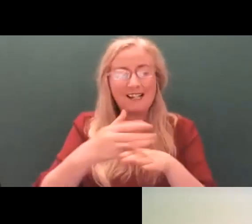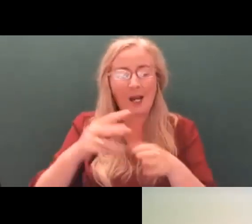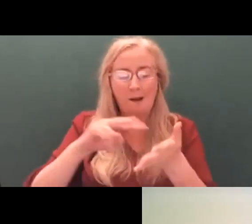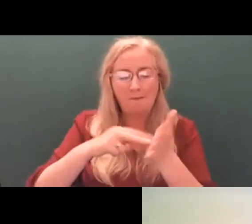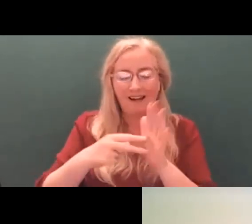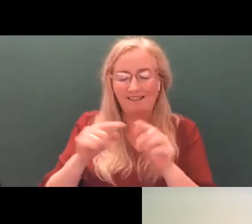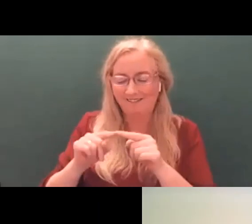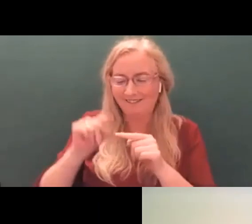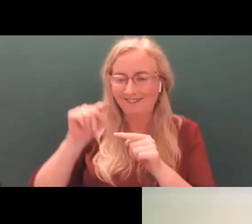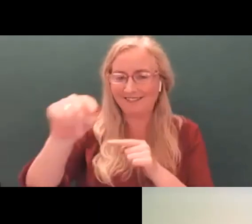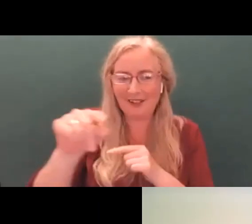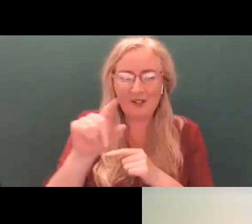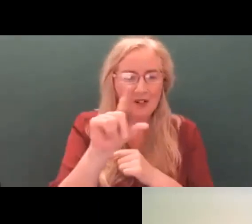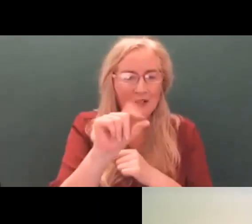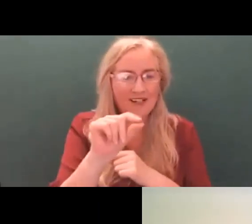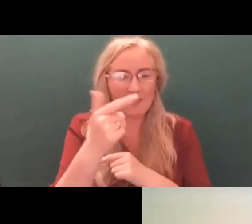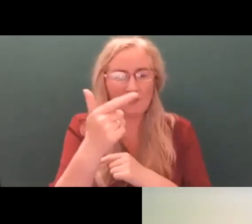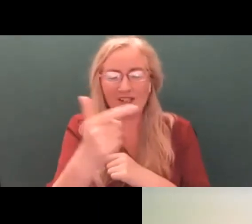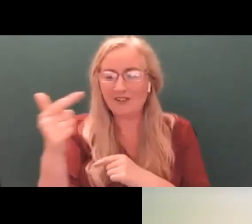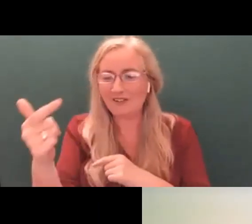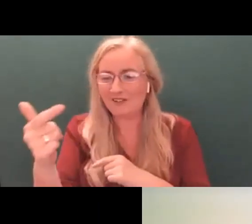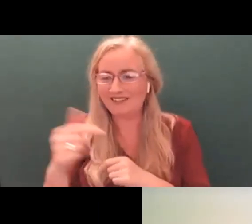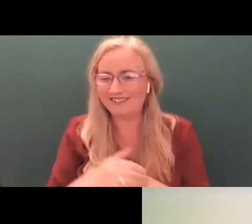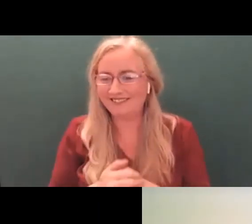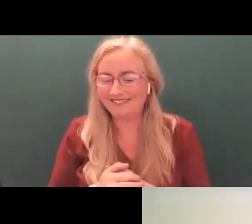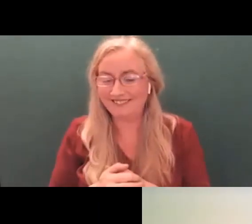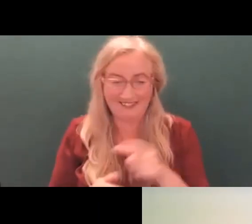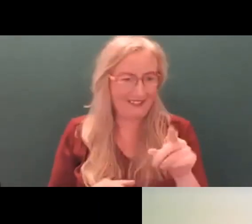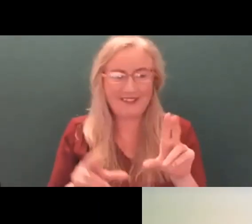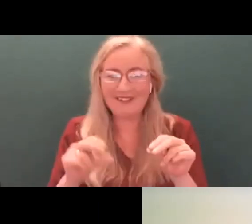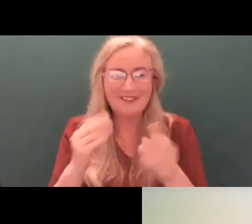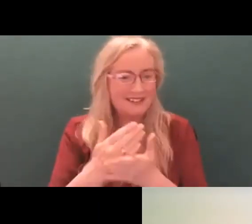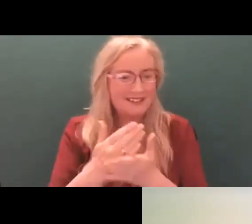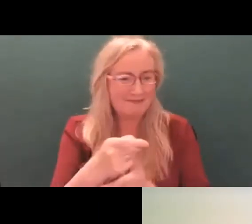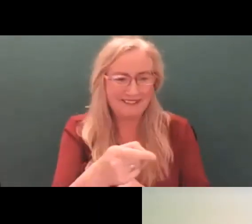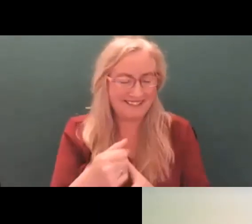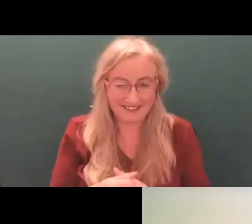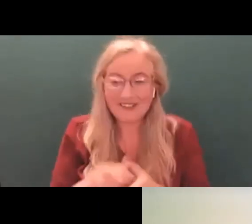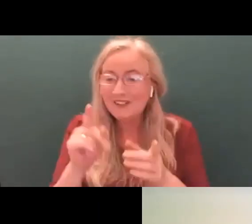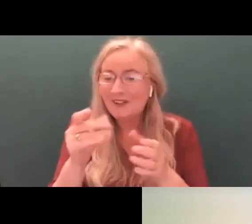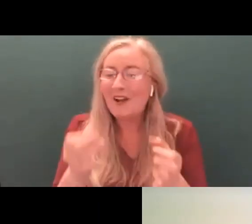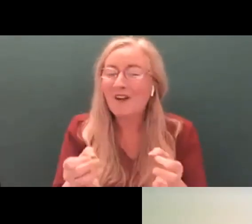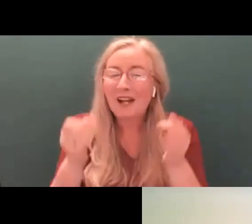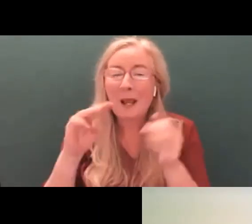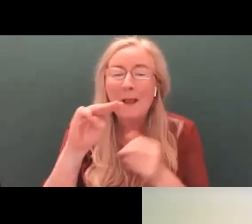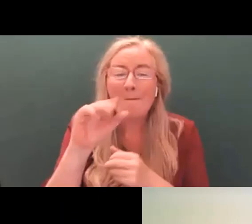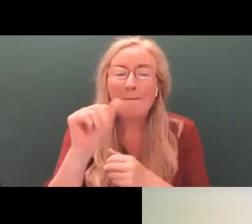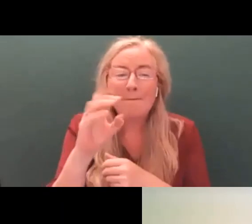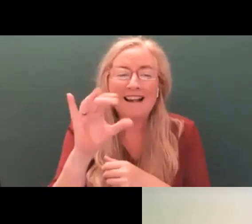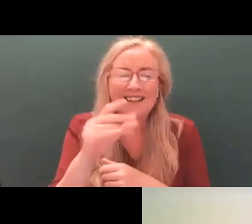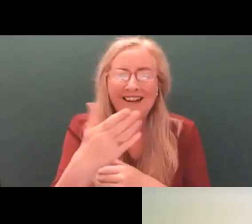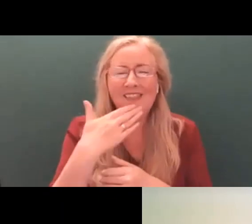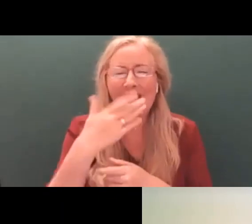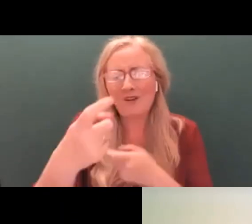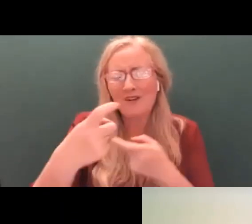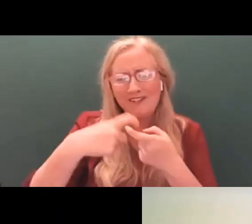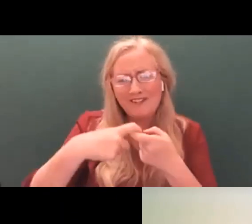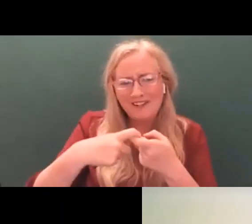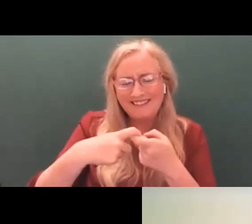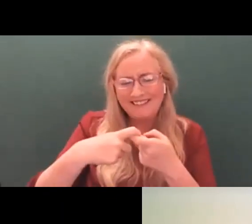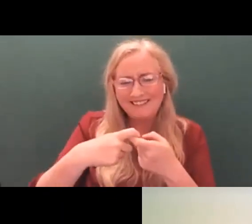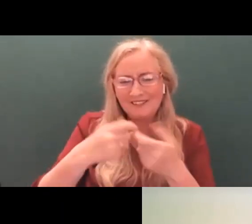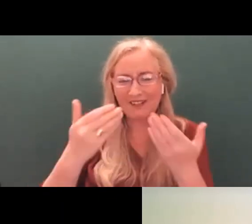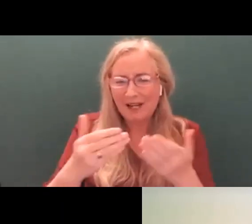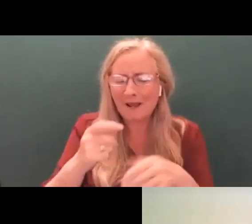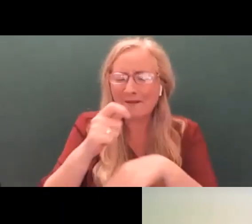2022. There's no stopping you. So great, Madeline, thank you so much for joining us today. The